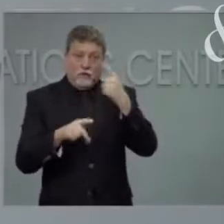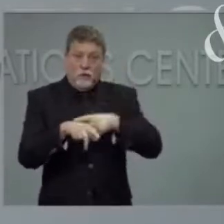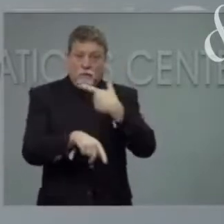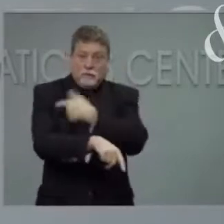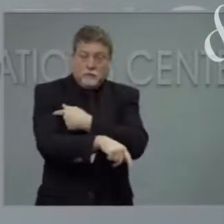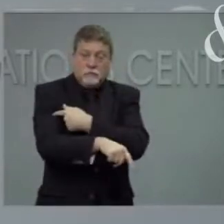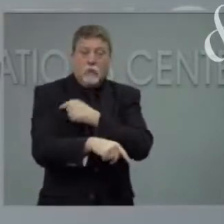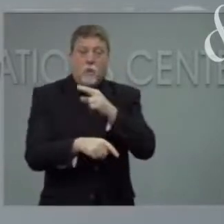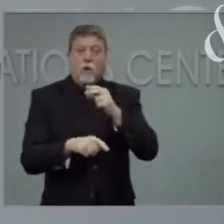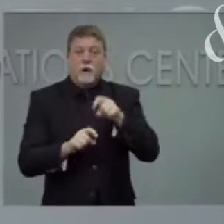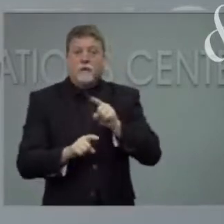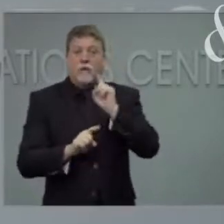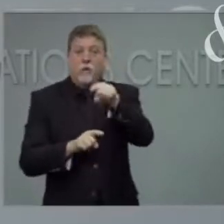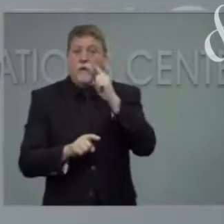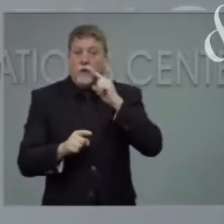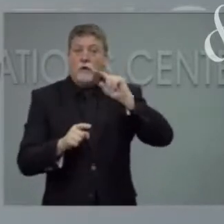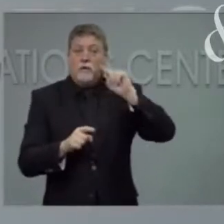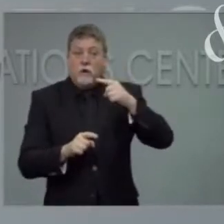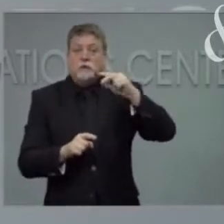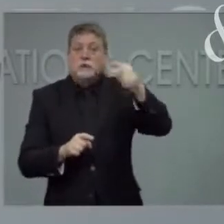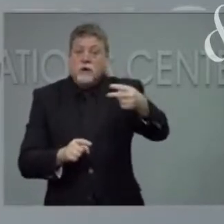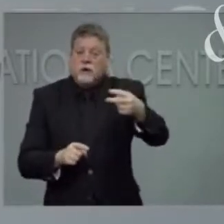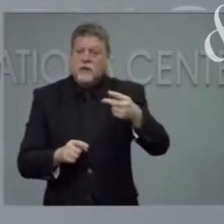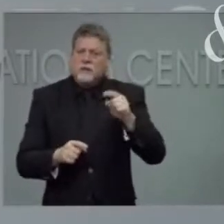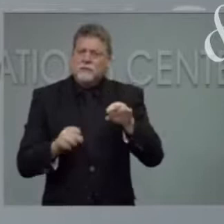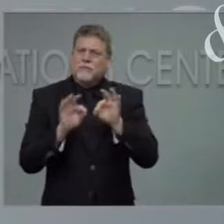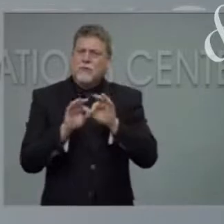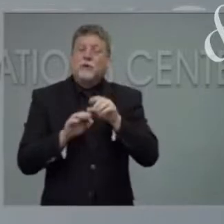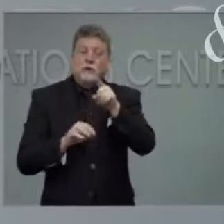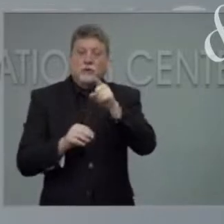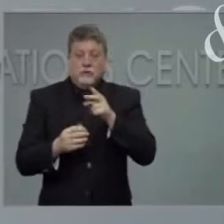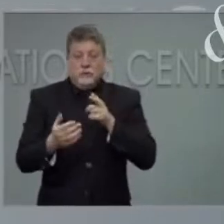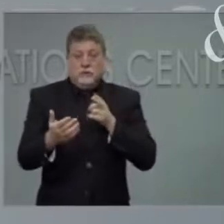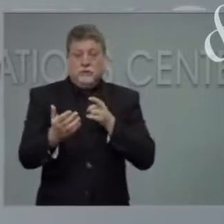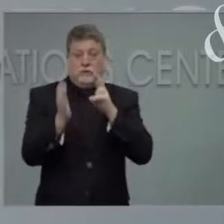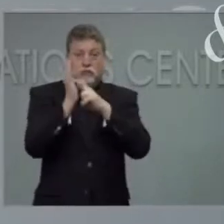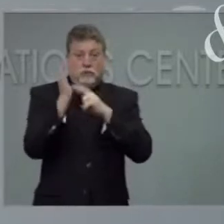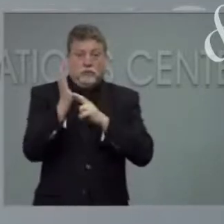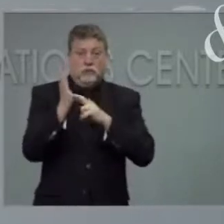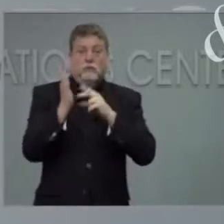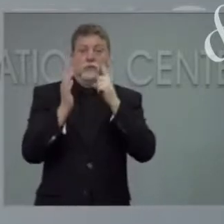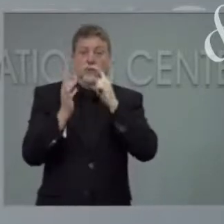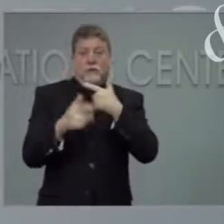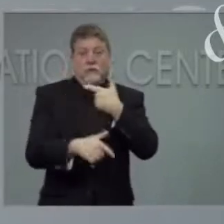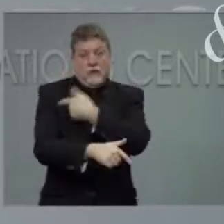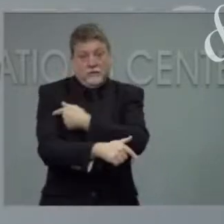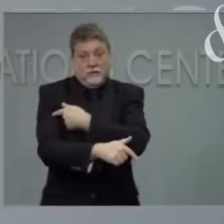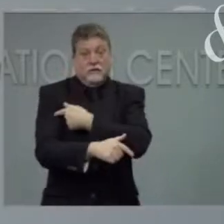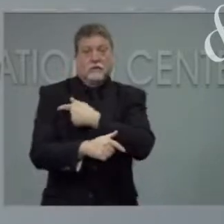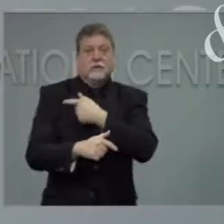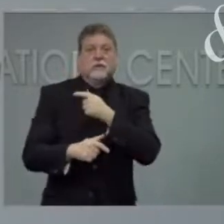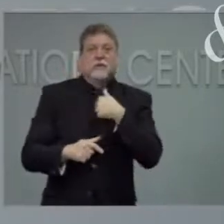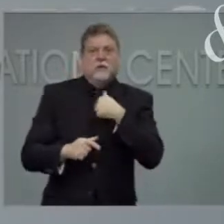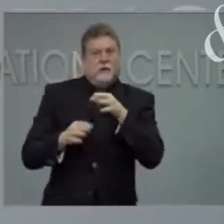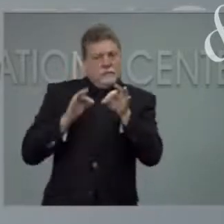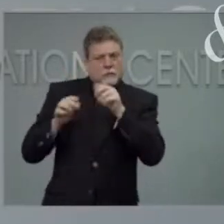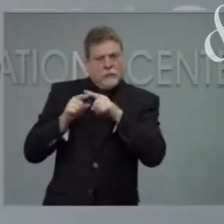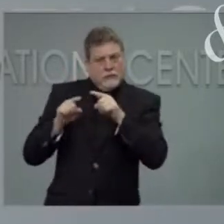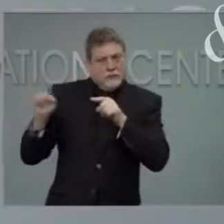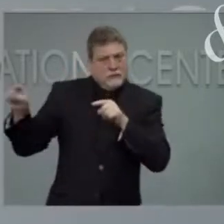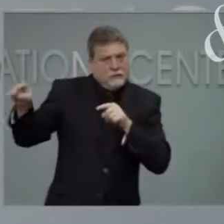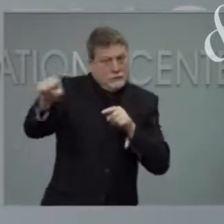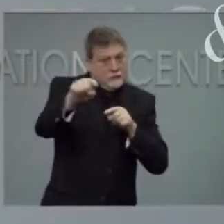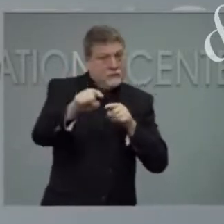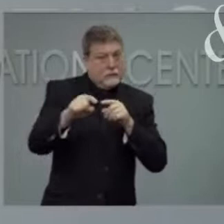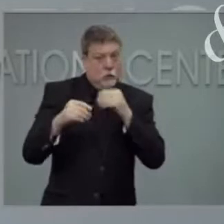to 2 separate appointments? So when folks are signing up for the vaccine, we're working with our vaccine providers to make sure that